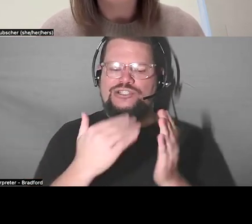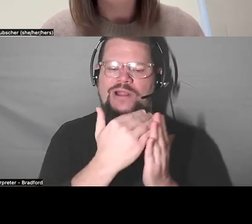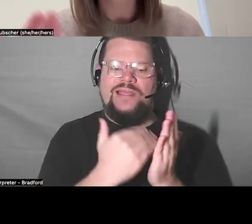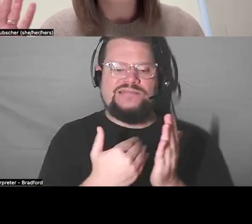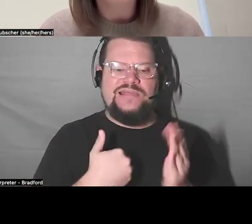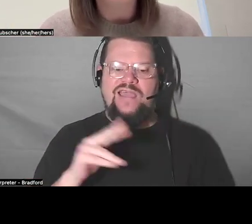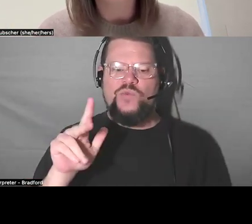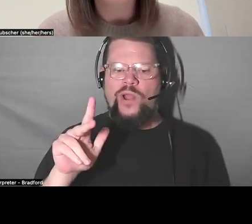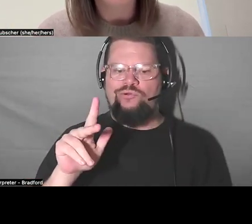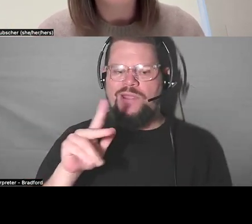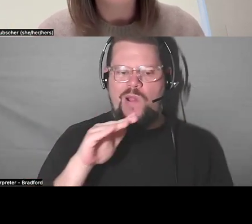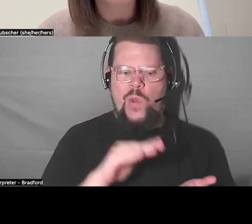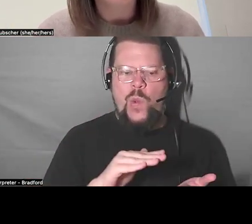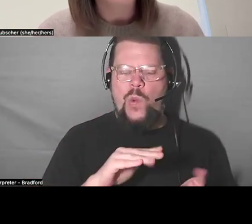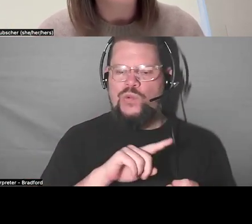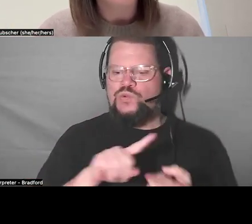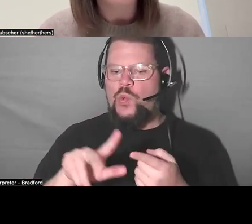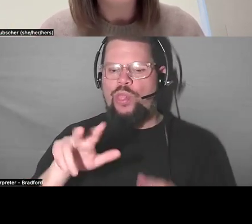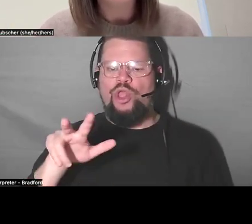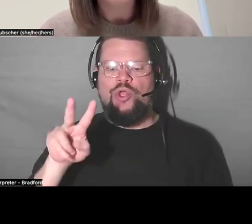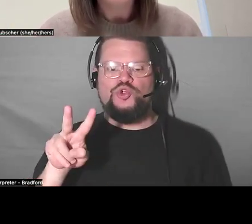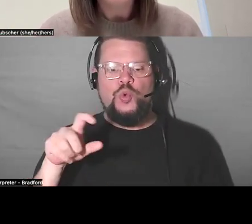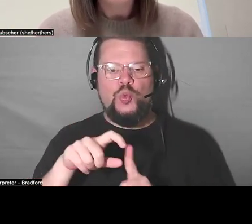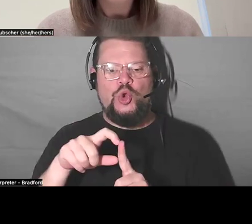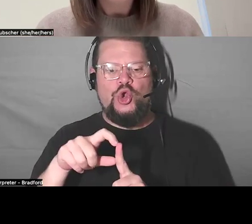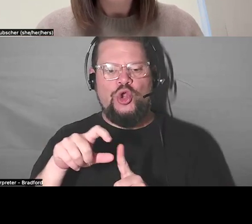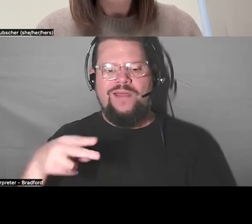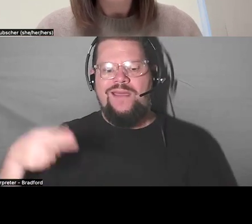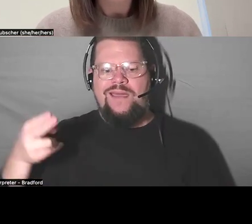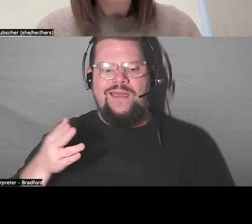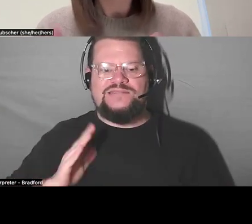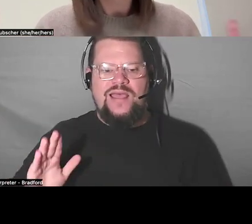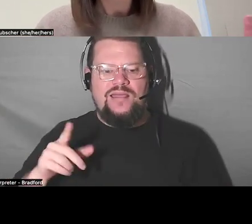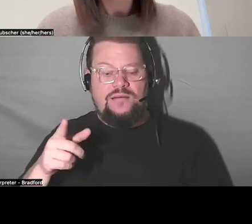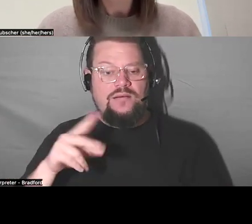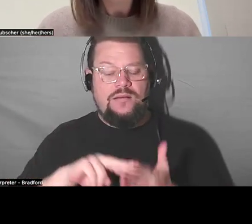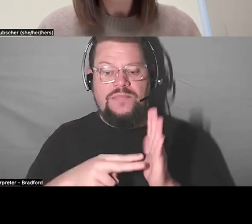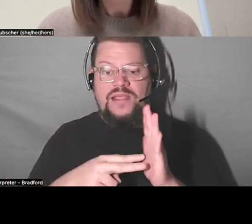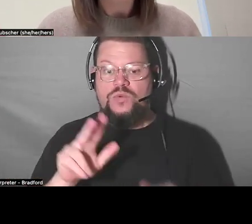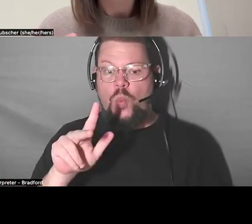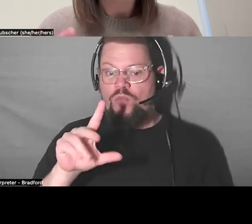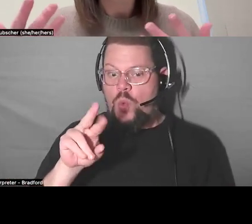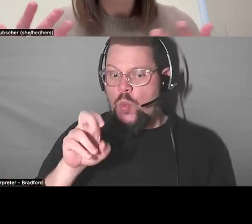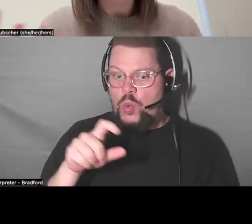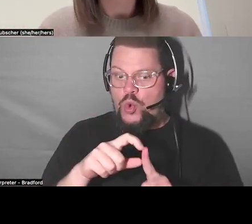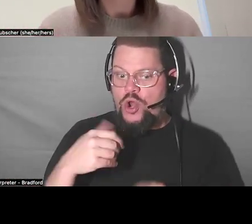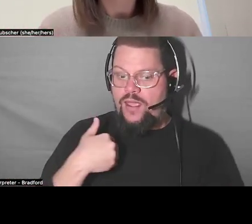at the low end to 332 words at the high end. So are there 23 core words? Are